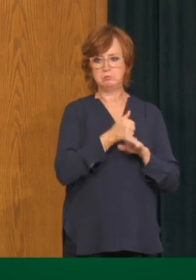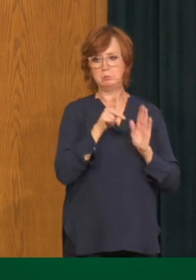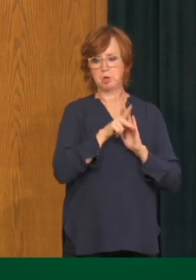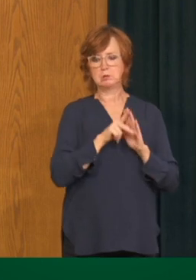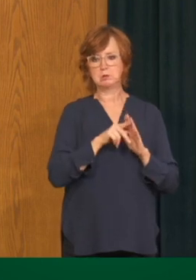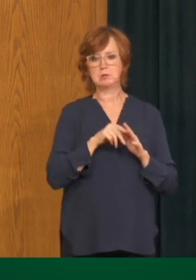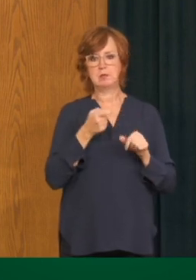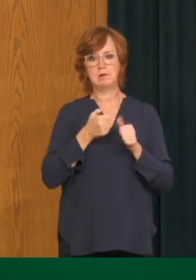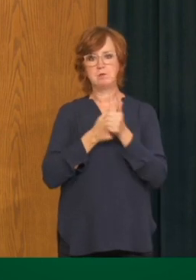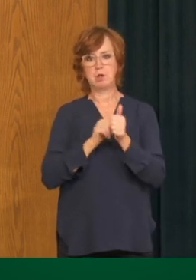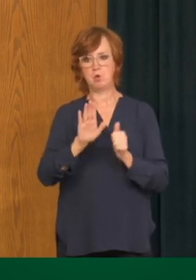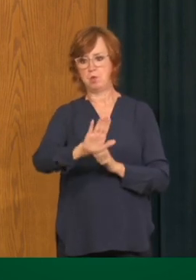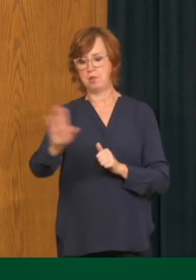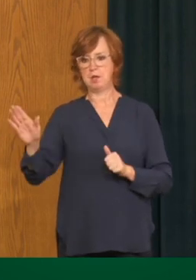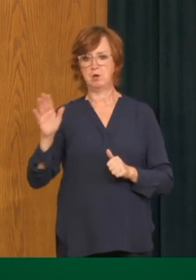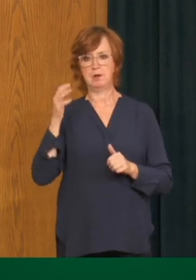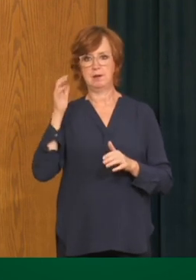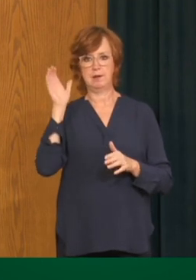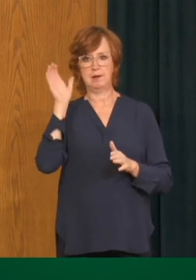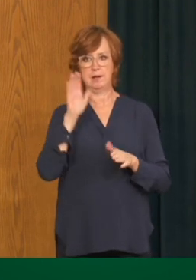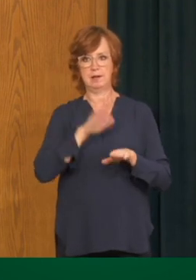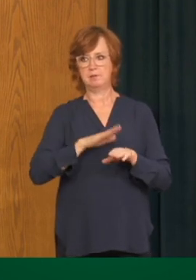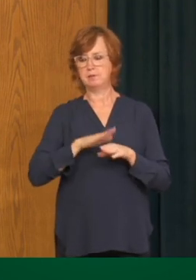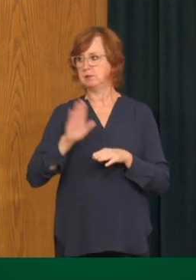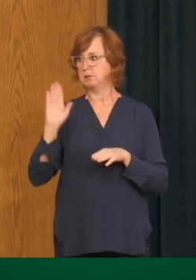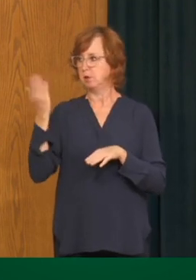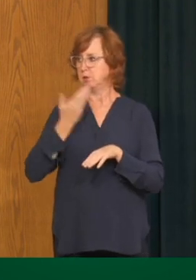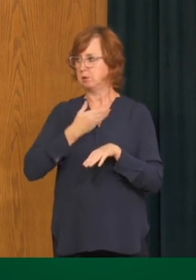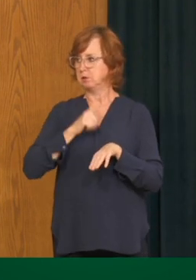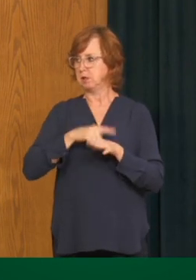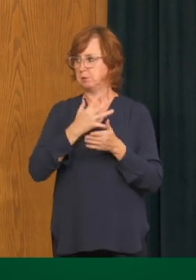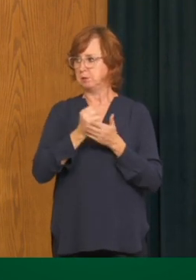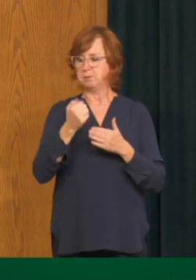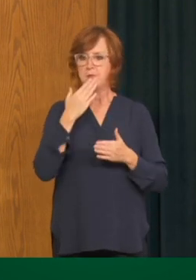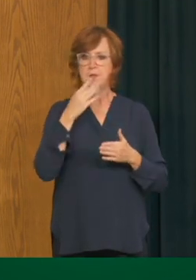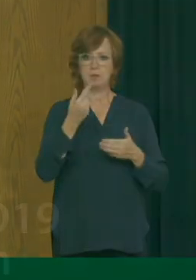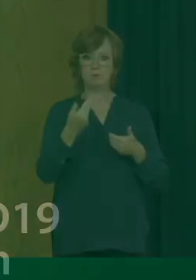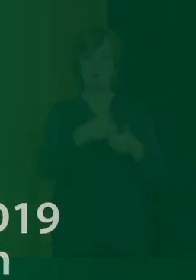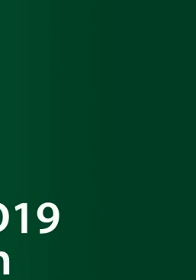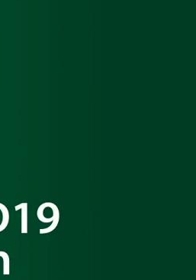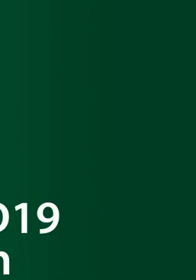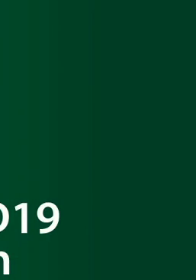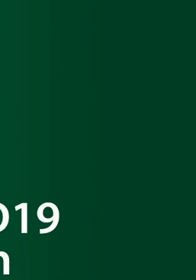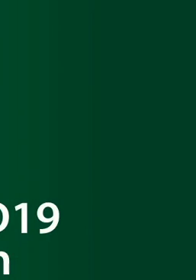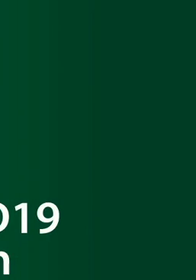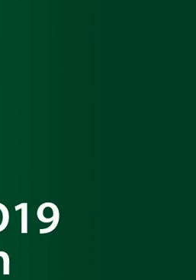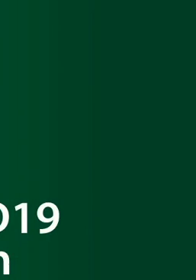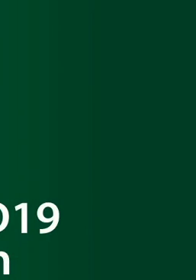advice they're provided. And that concludes our time for today. Thanks for joining us, everyone.